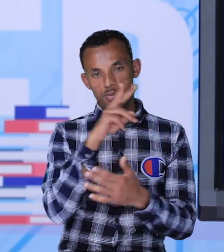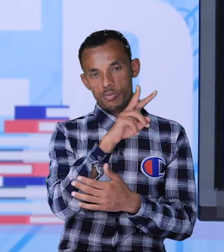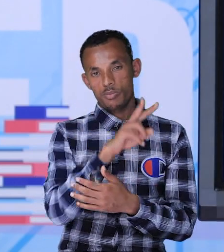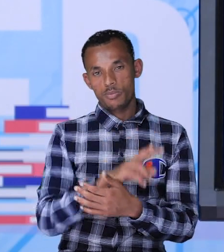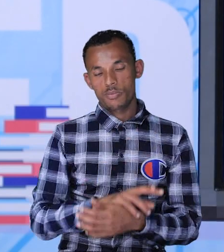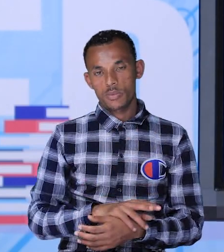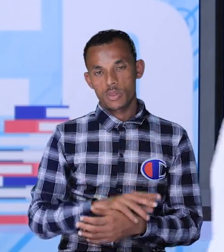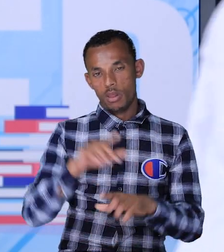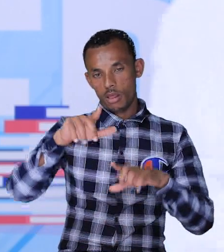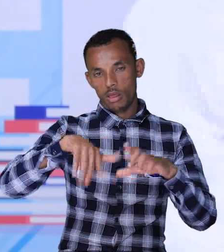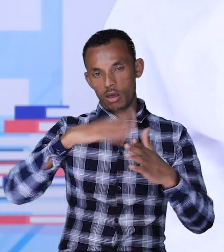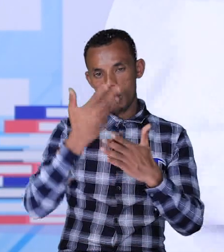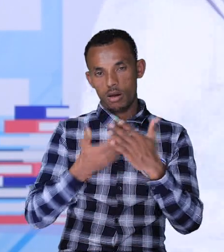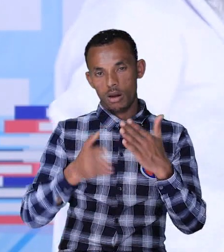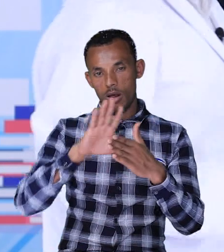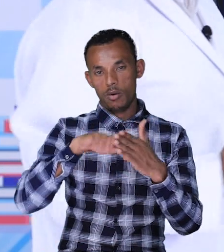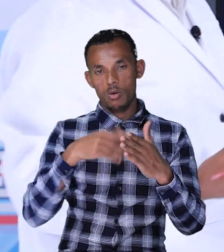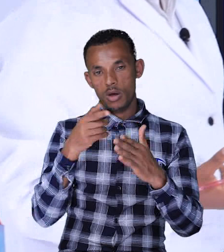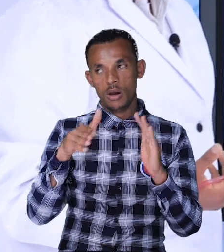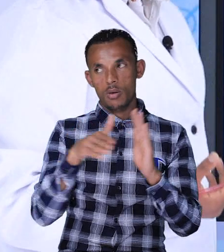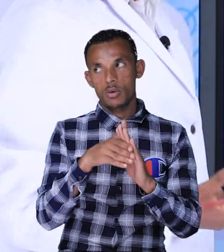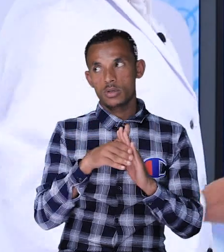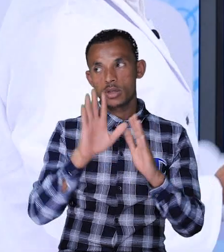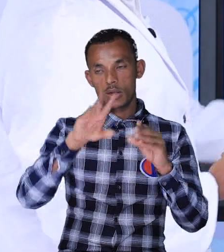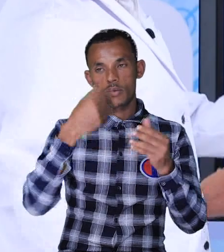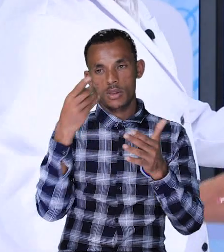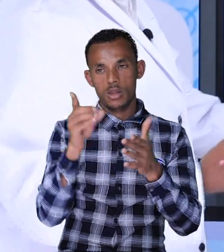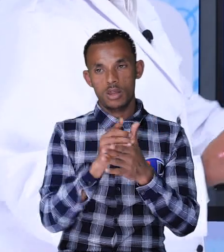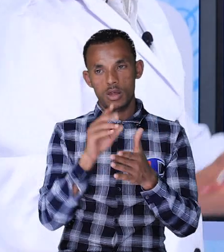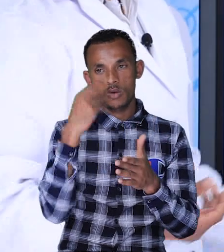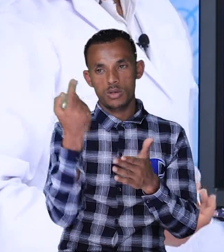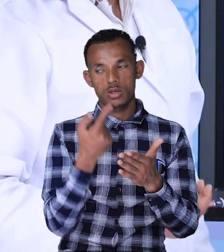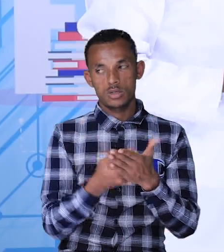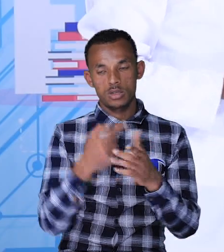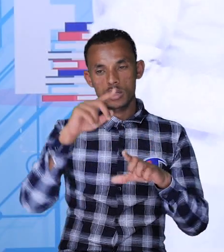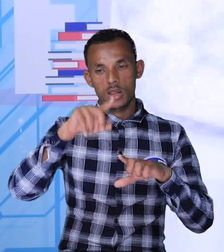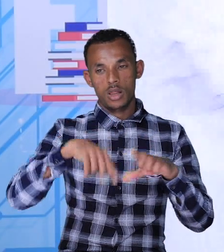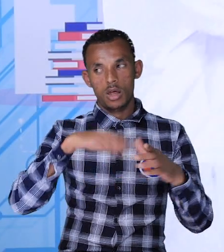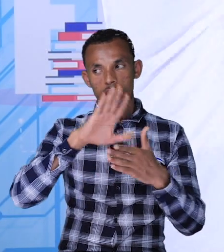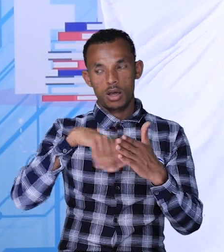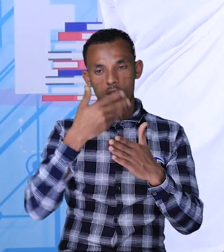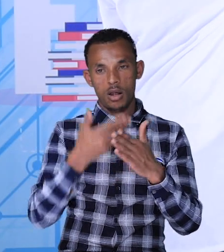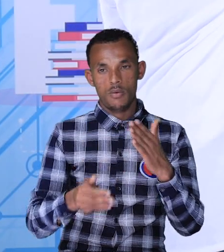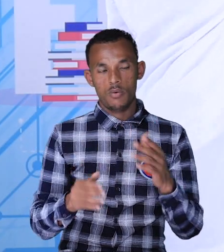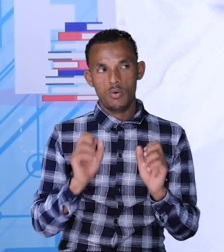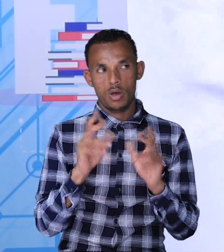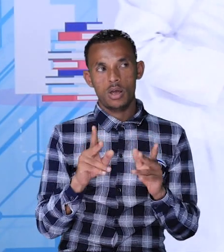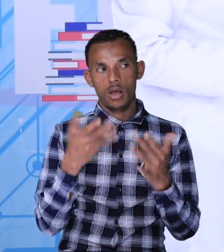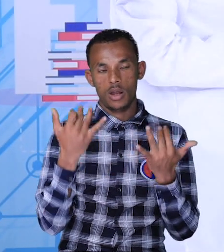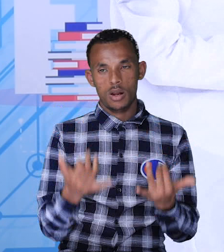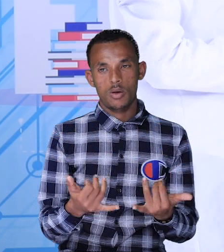the line graph. So you can represent the given data using this line graph. Okay,